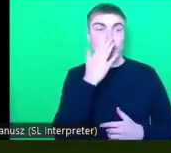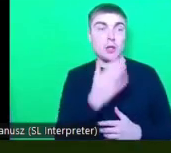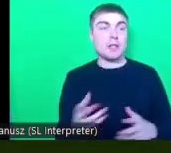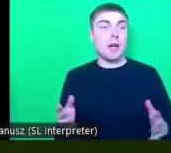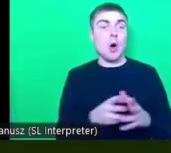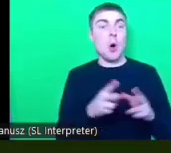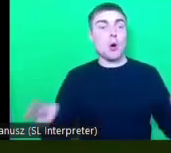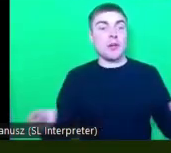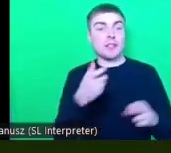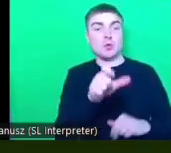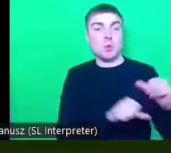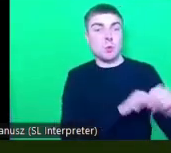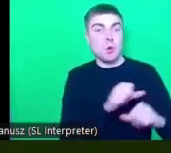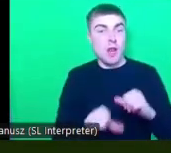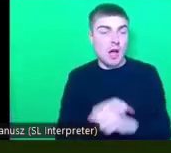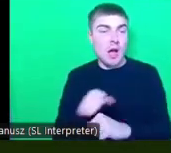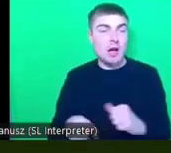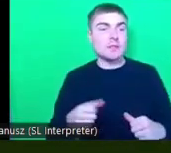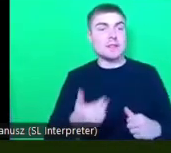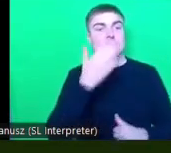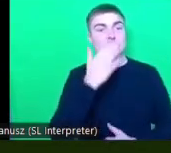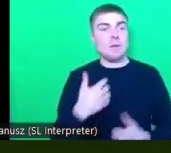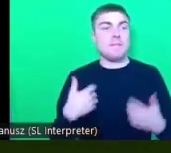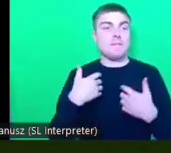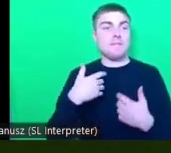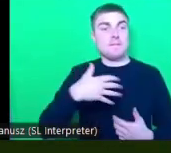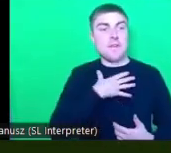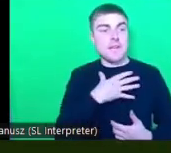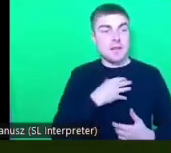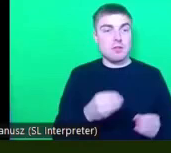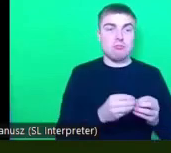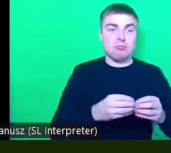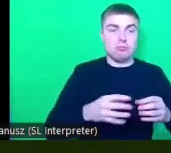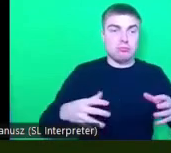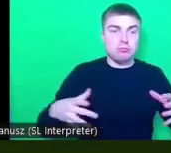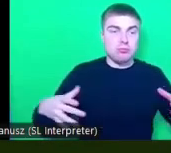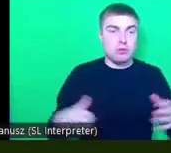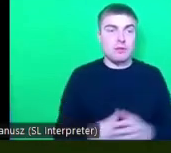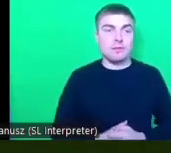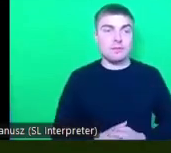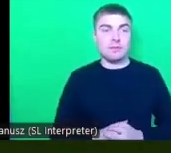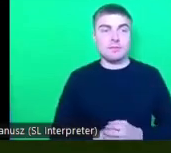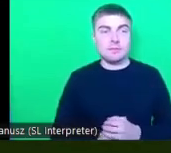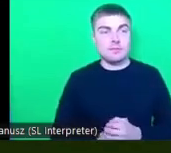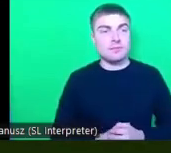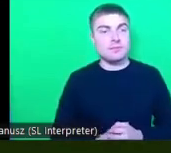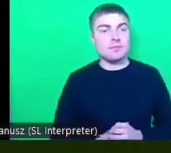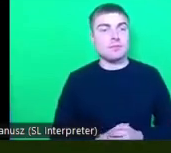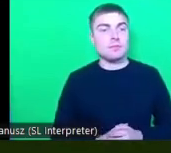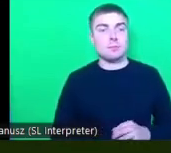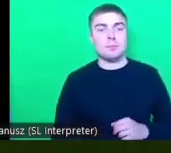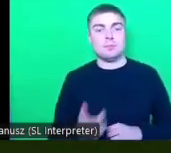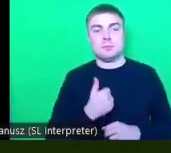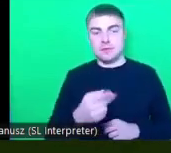have a pretty high increase in populations up to here 2012, and then it's been more stable, and that is actually due